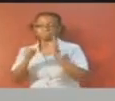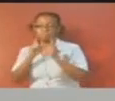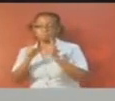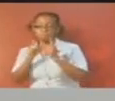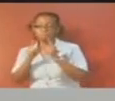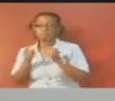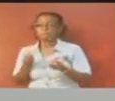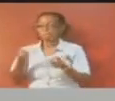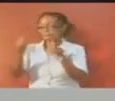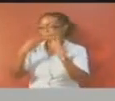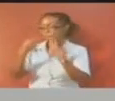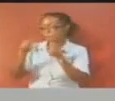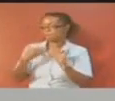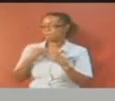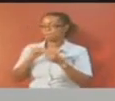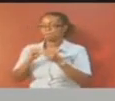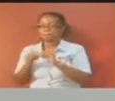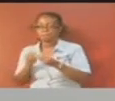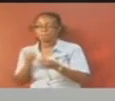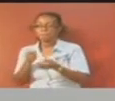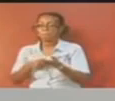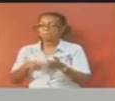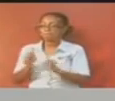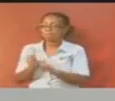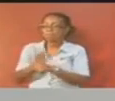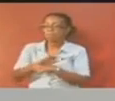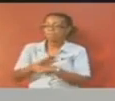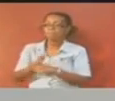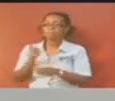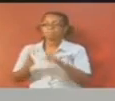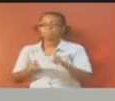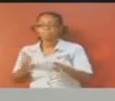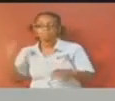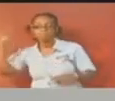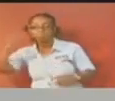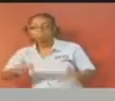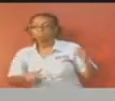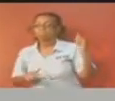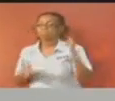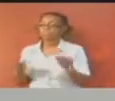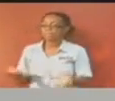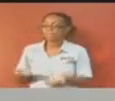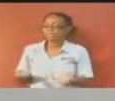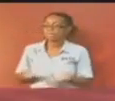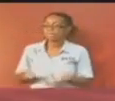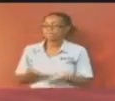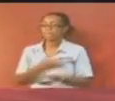on the repatriations, and the parallel healthcare system. Dr. Richards.